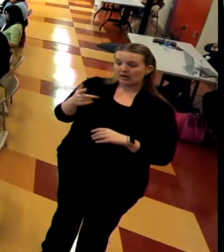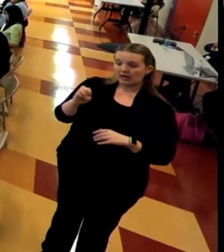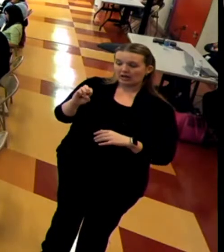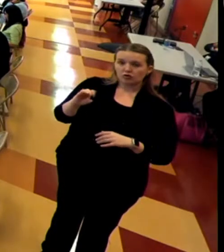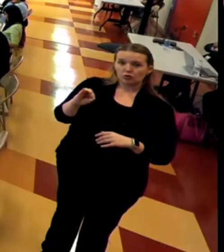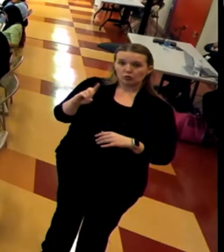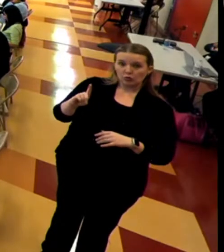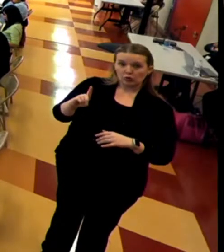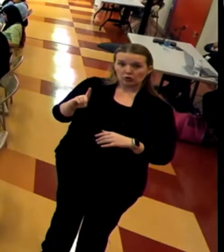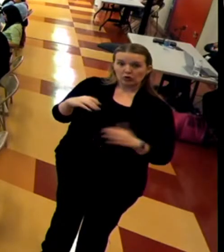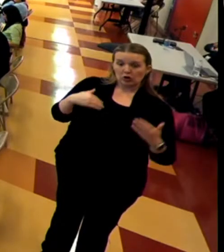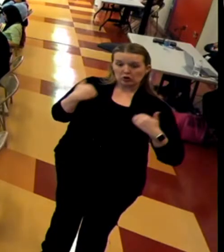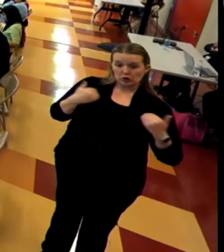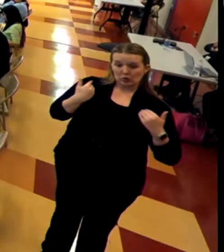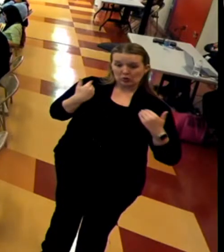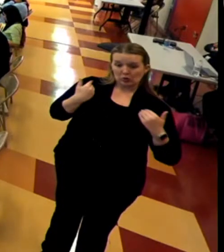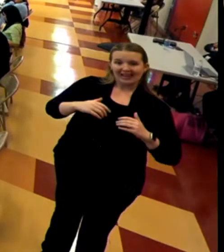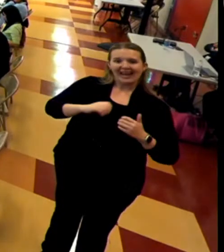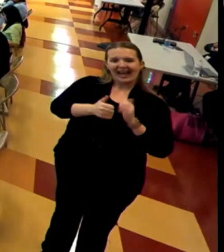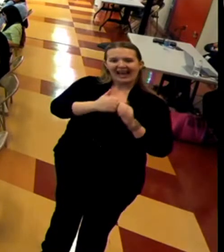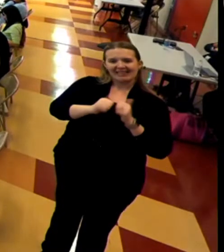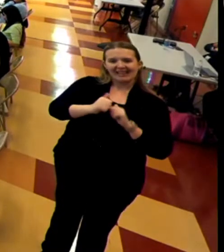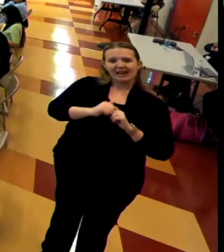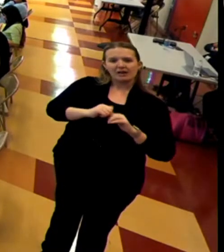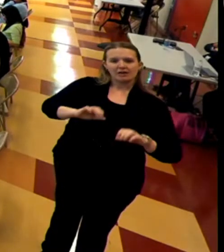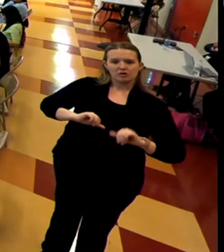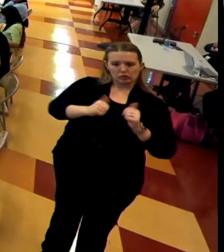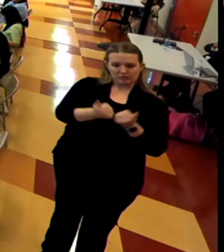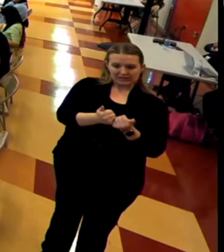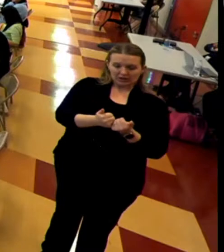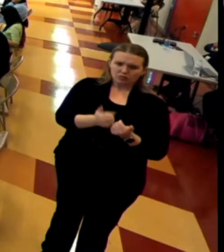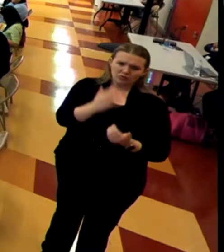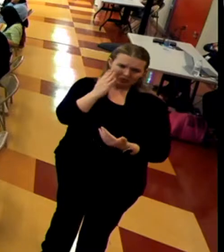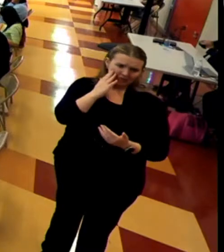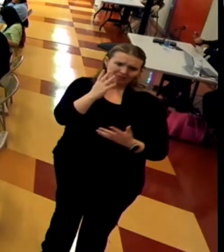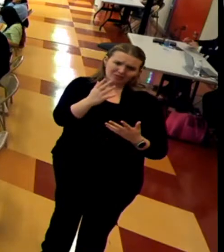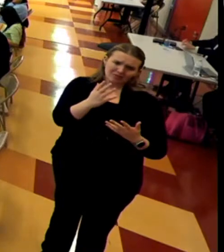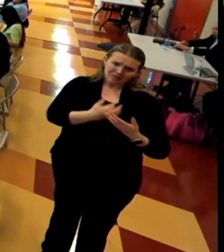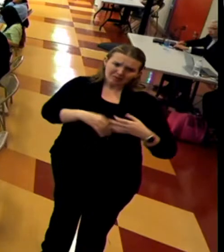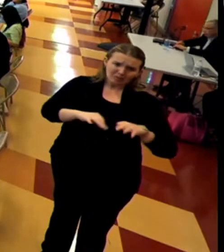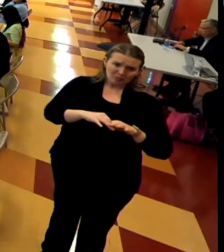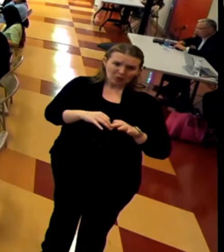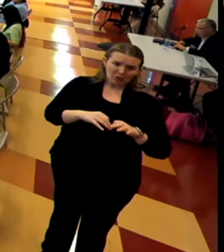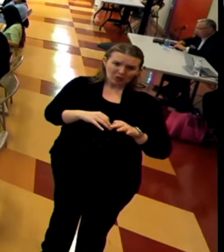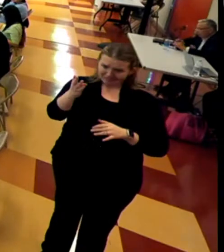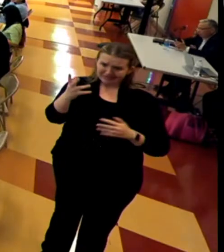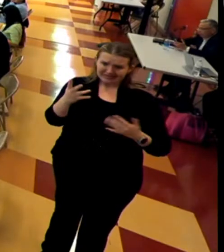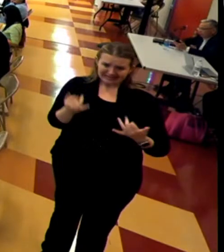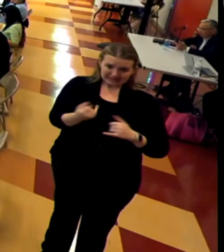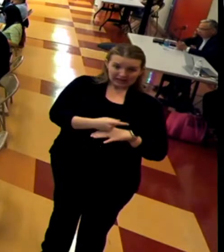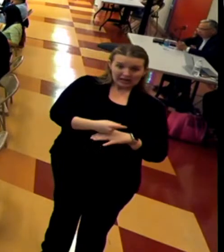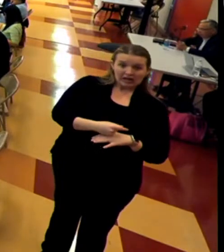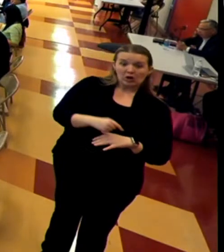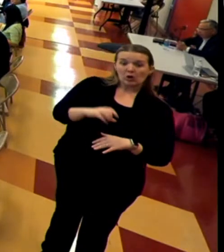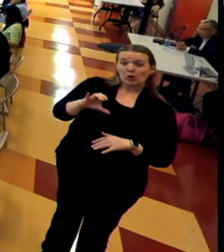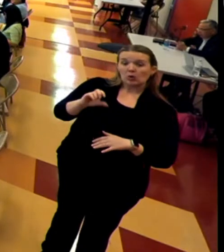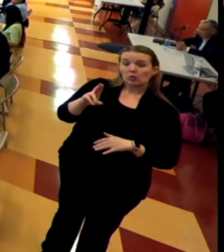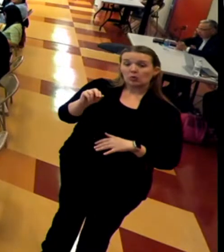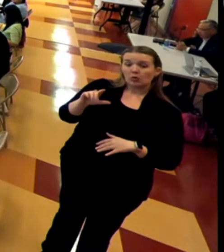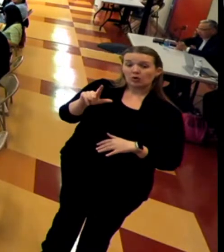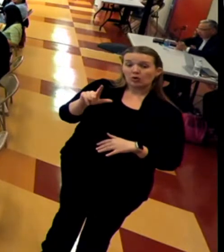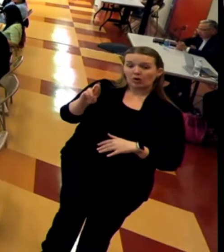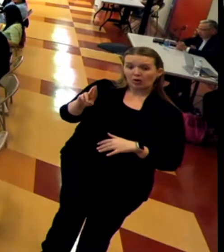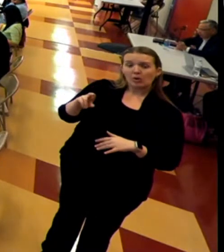Athletic Association. I mean, you guys have heard tonight how important it is to the community. We'd like to keep the Cuellar Park because that's where they